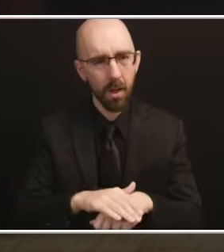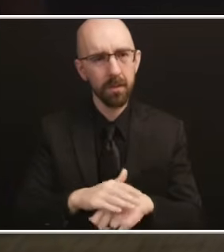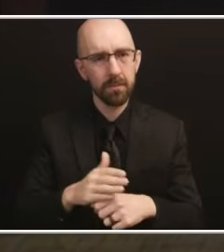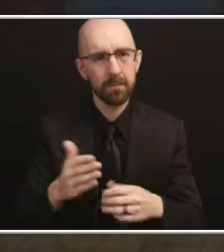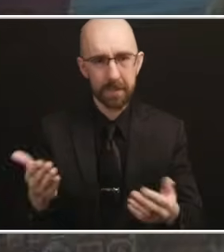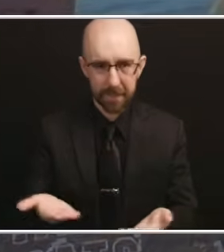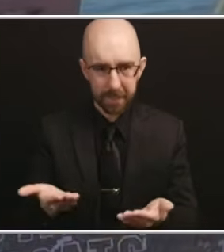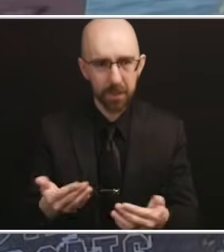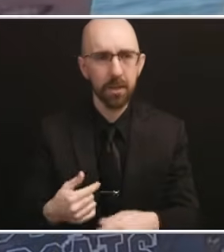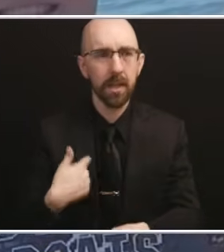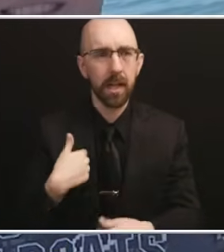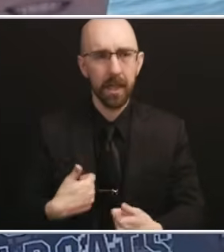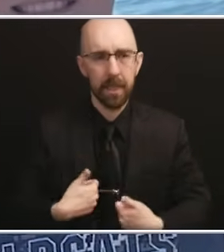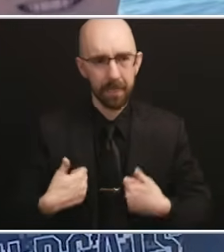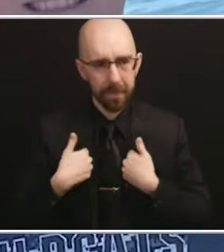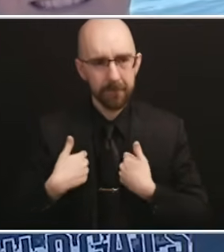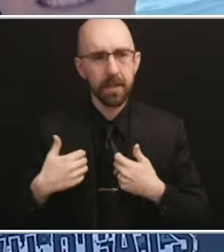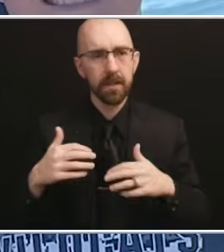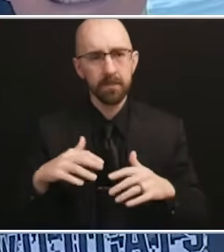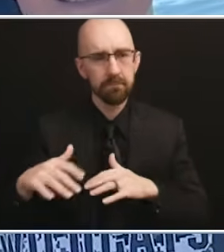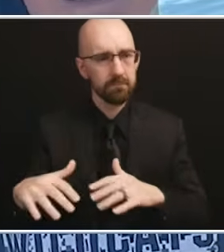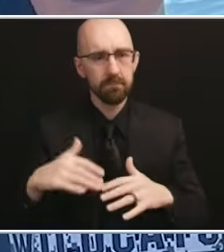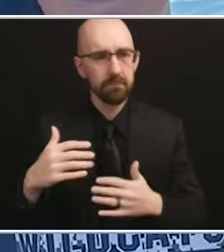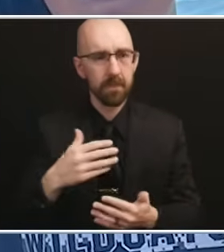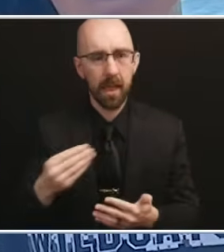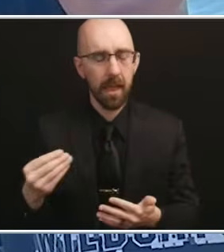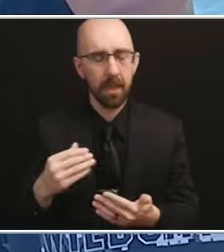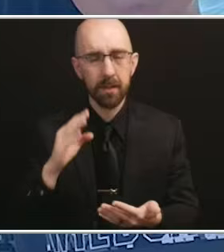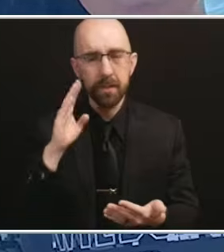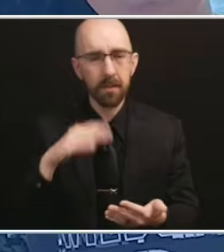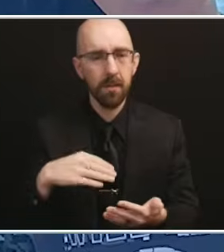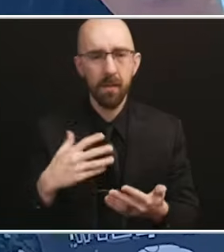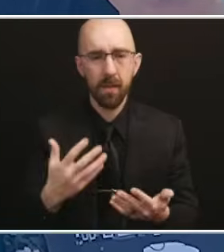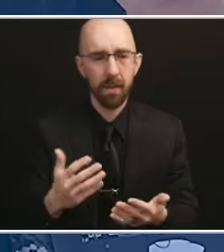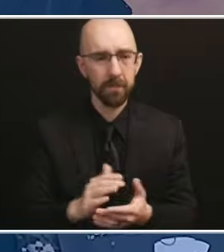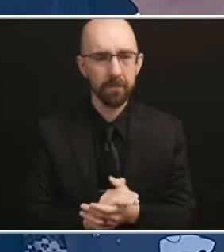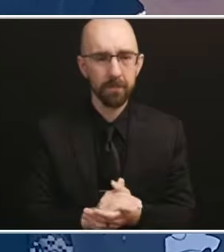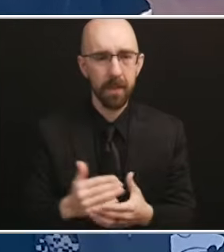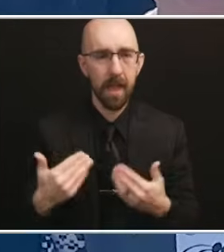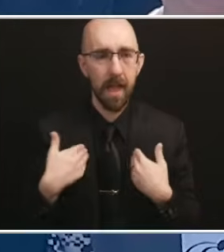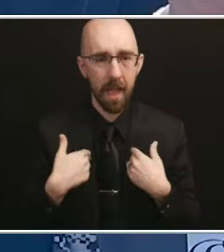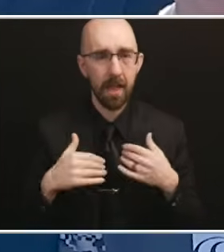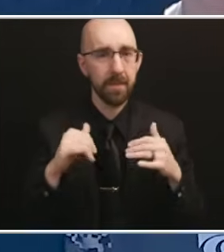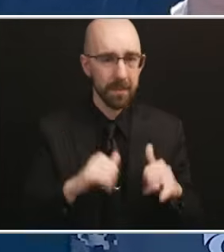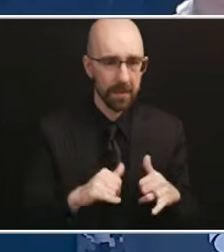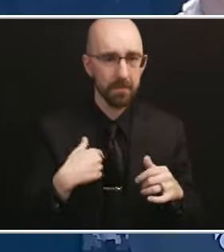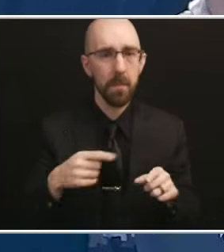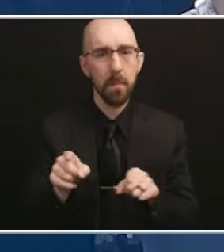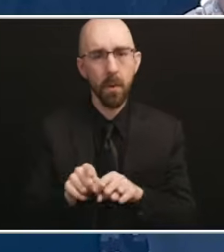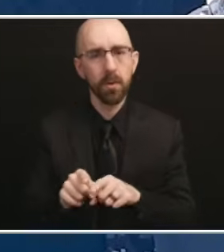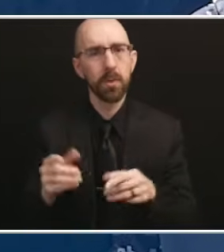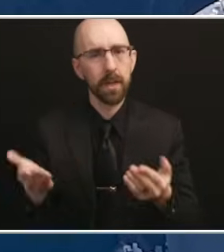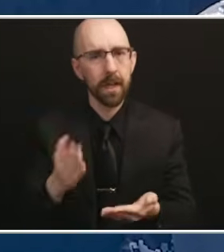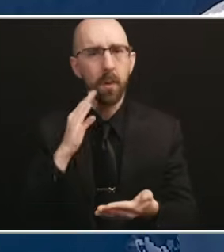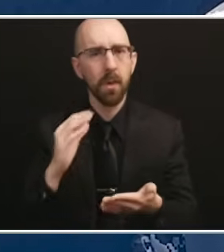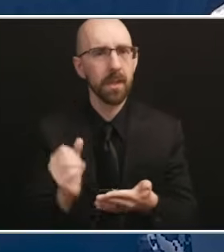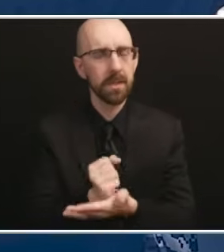my life, and I have this, but I'm also here and I'm going to do it.